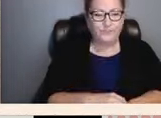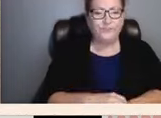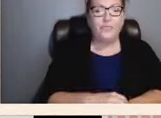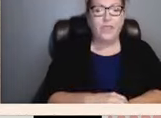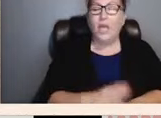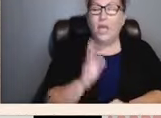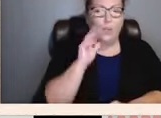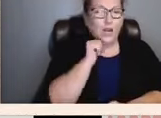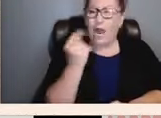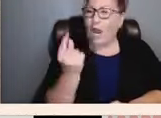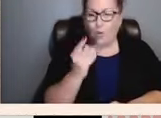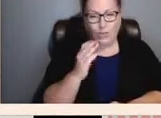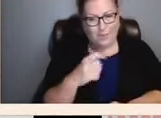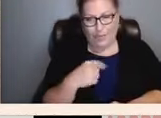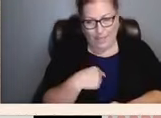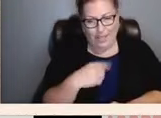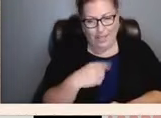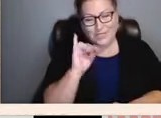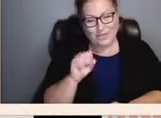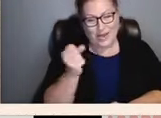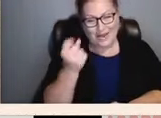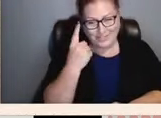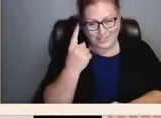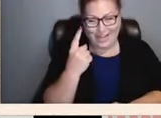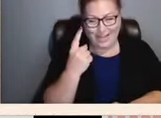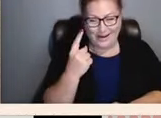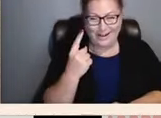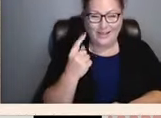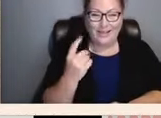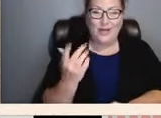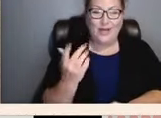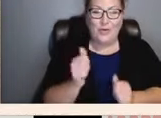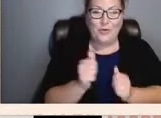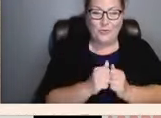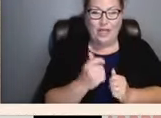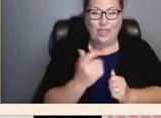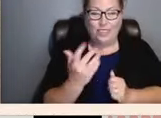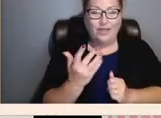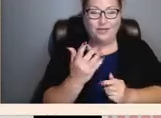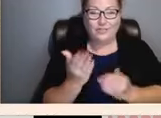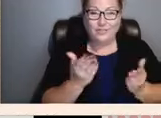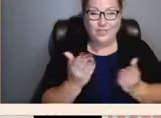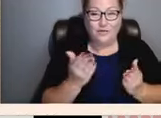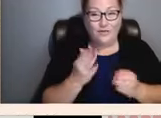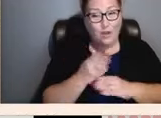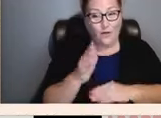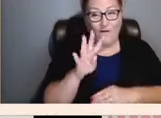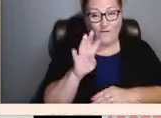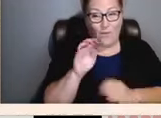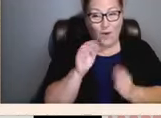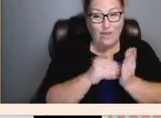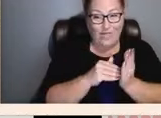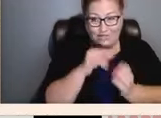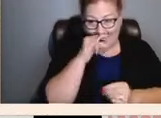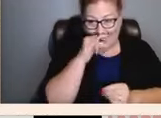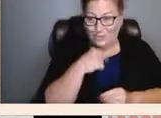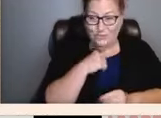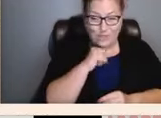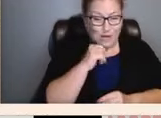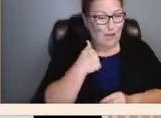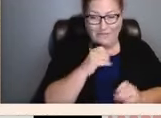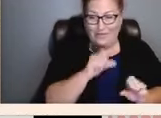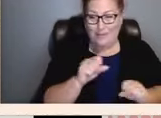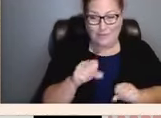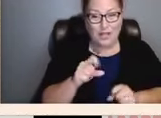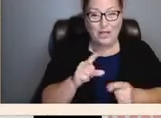me, because as you can understand, with serving over 400,000 kiddos, I don't have the capacity to give everybody a